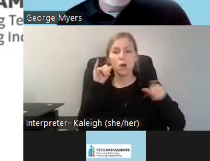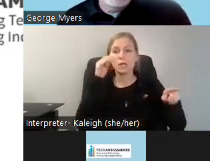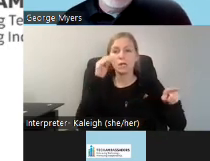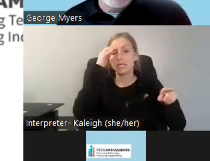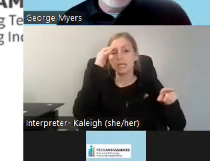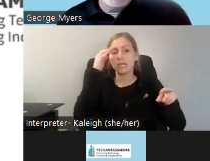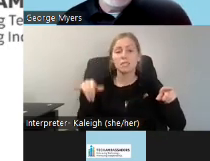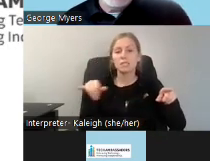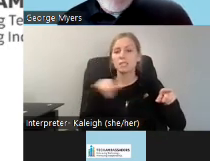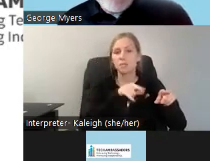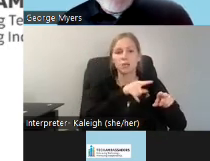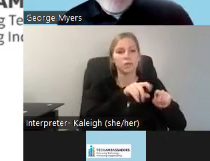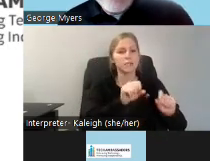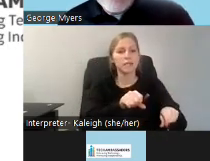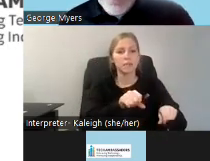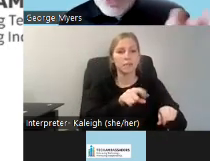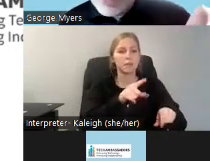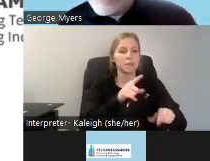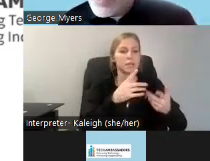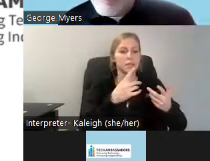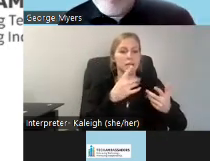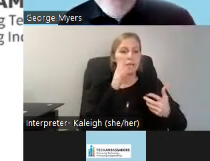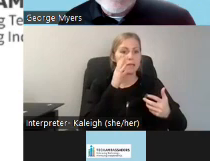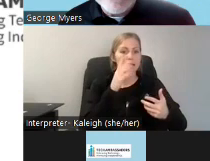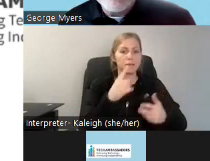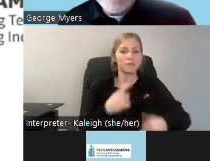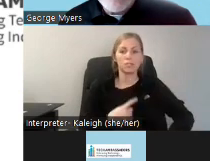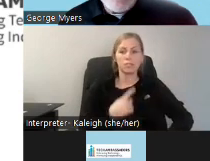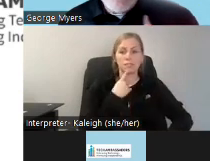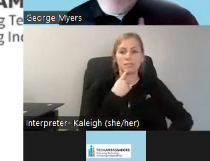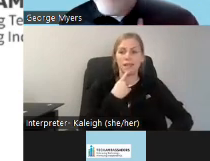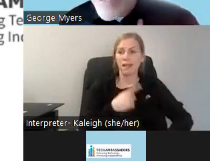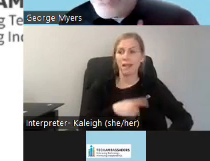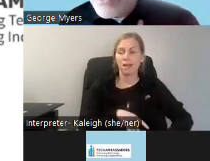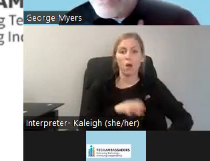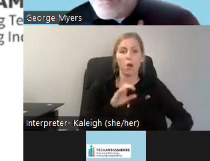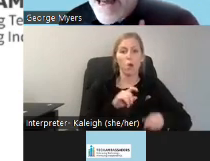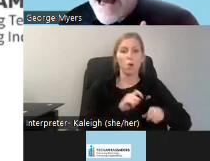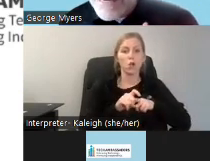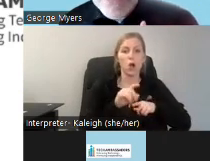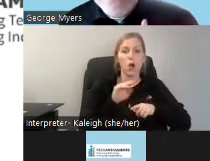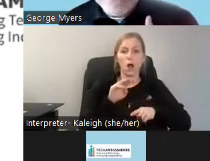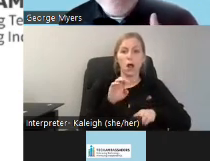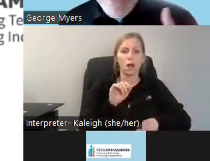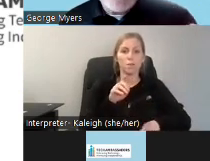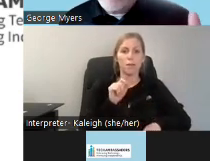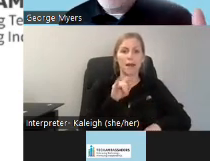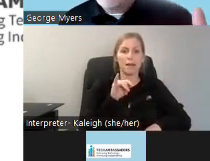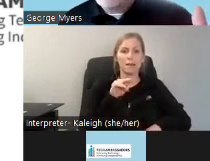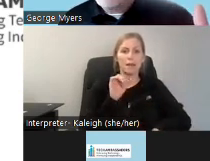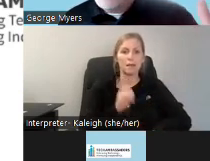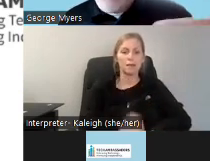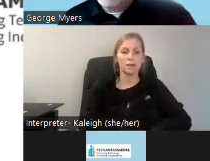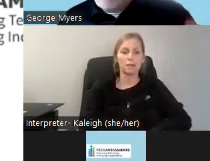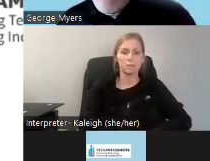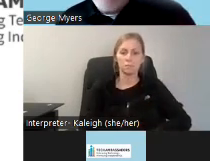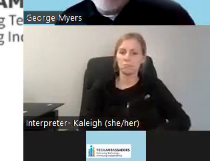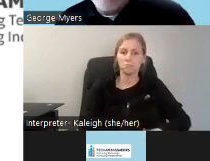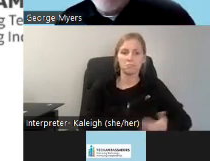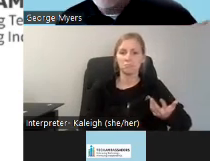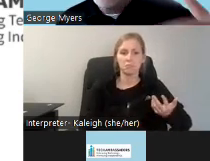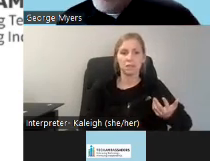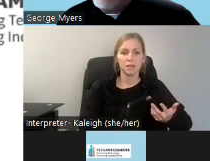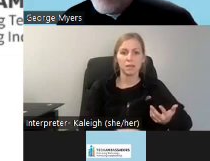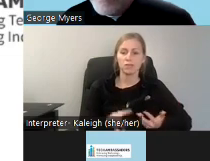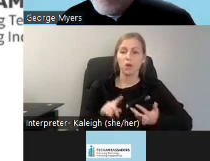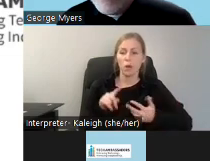it's just literally going to say the words call Madeline. And I have had to, I needed a contact named